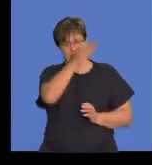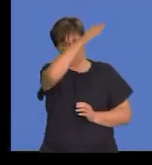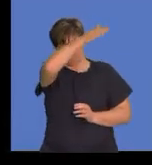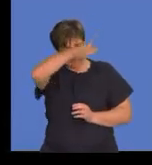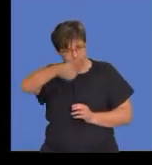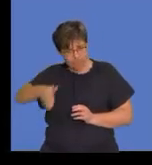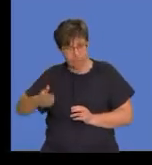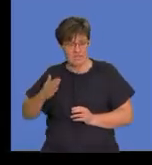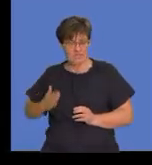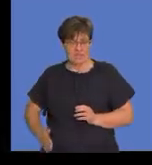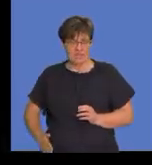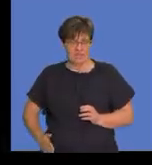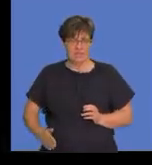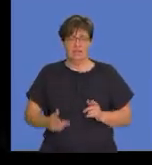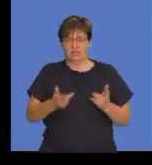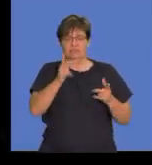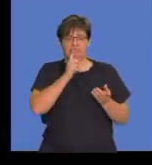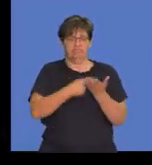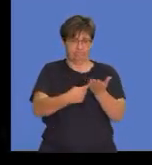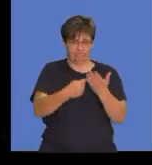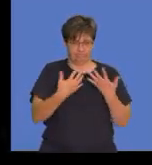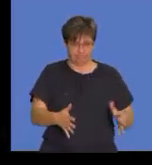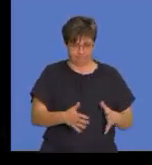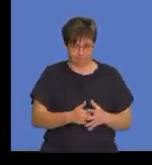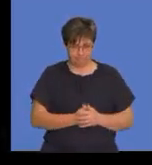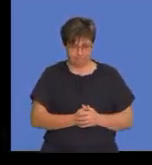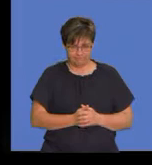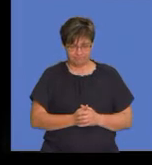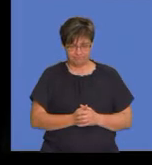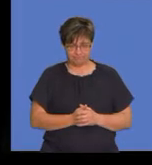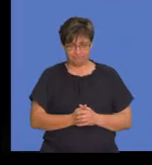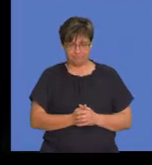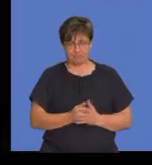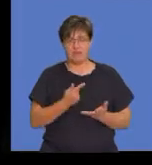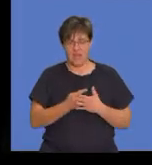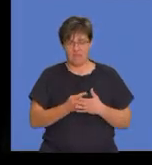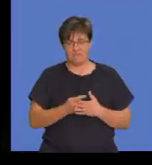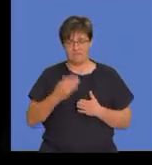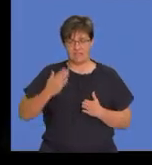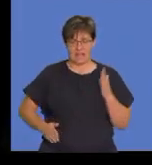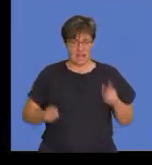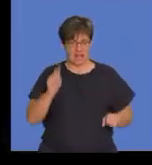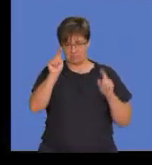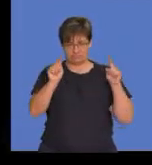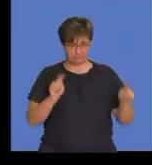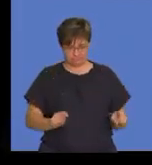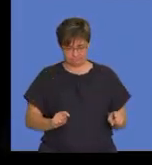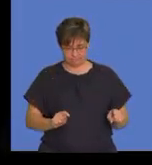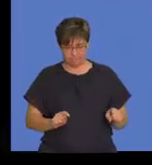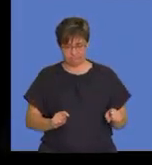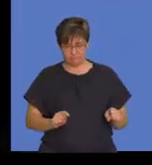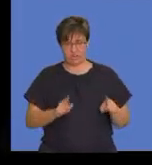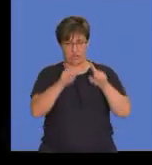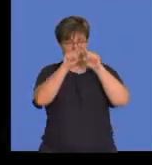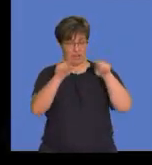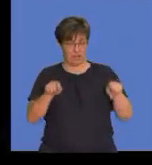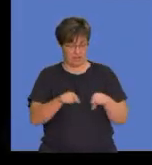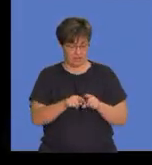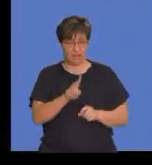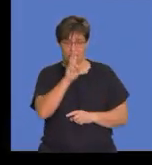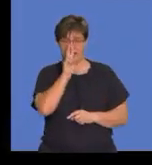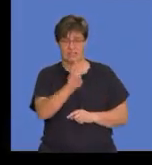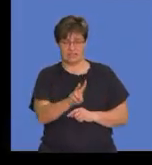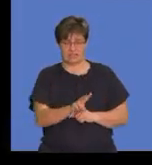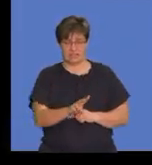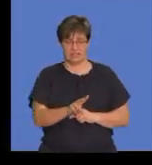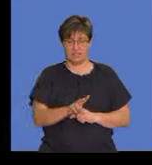the hypotenuse side, which we've spoken about. Now, if you have all the sides according to the triangle, you can see